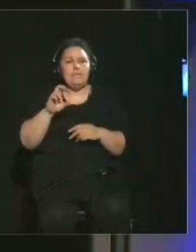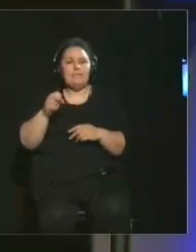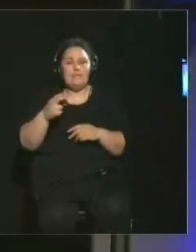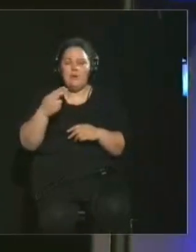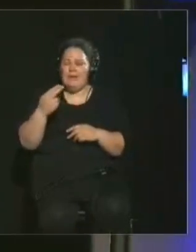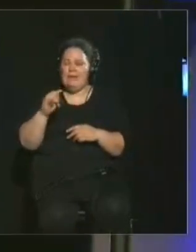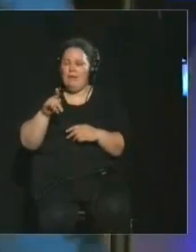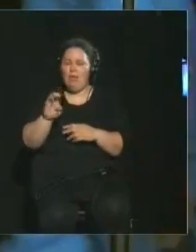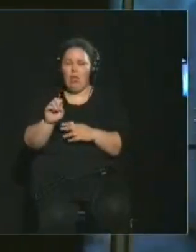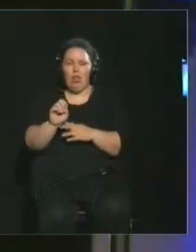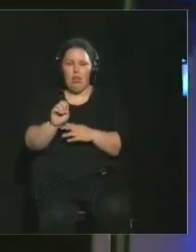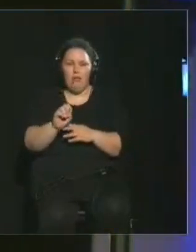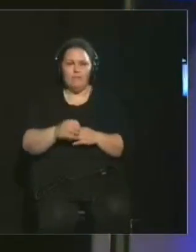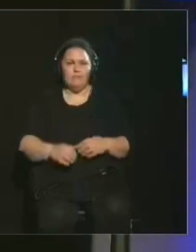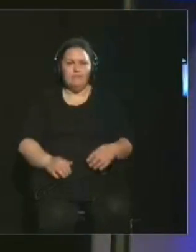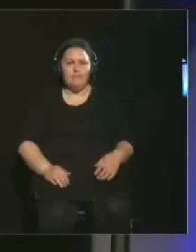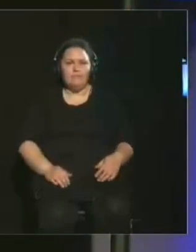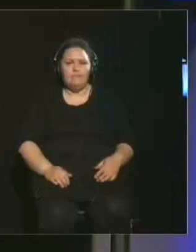Hinkle.